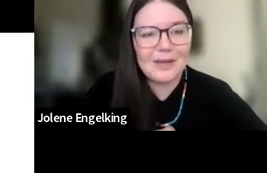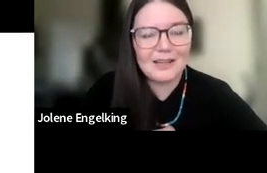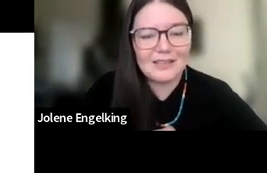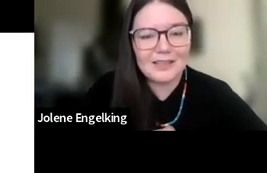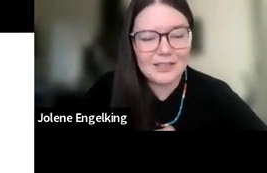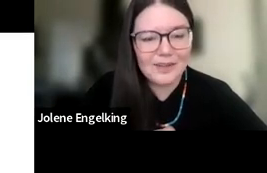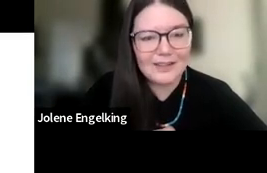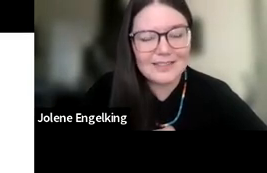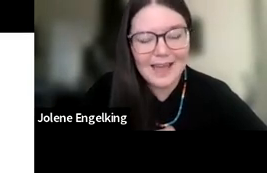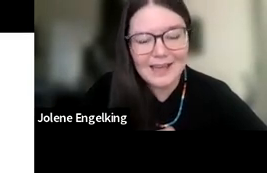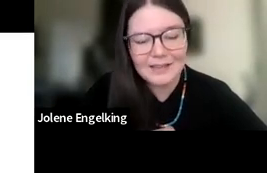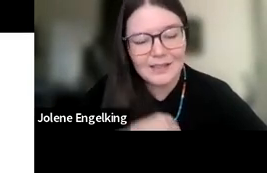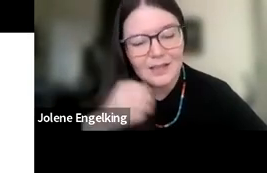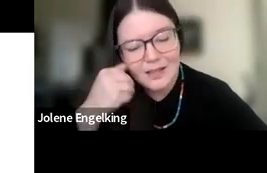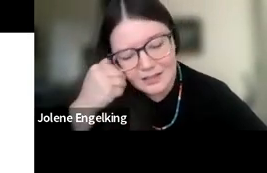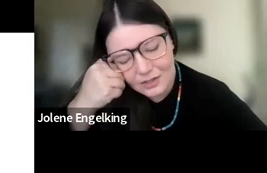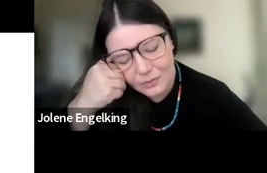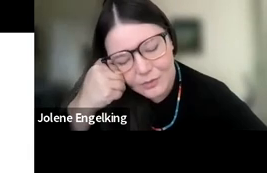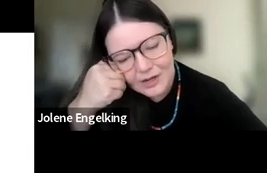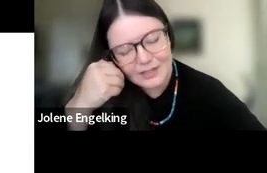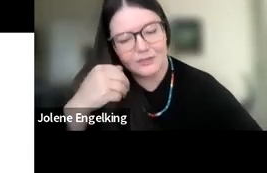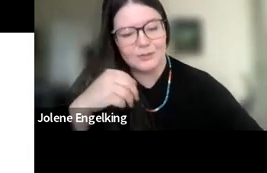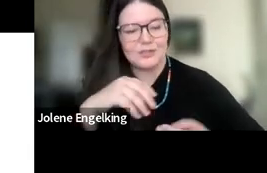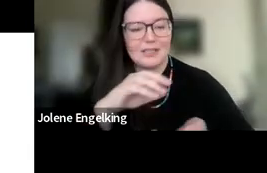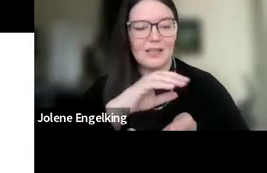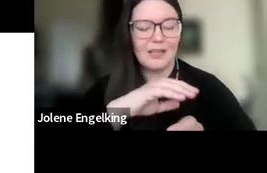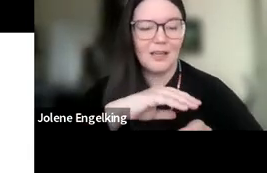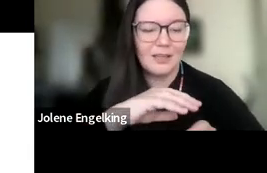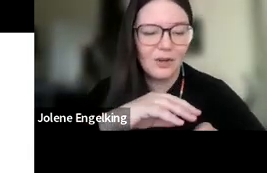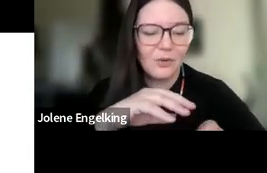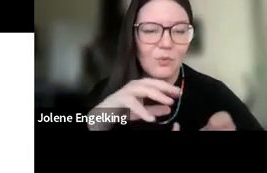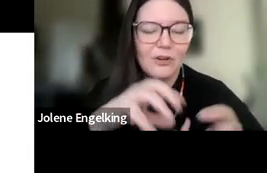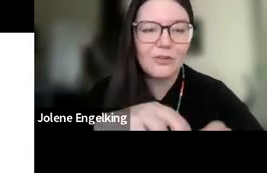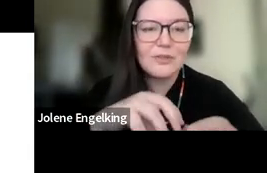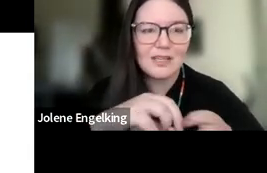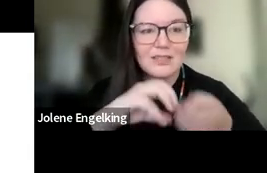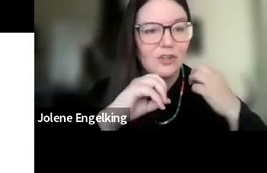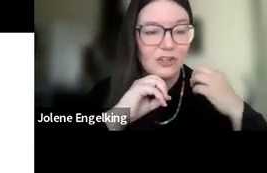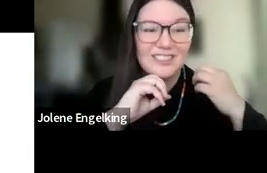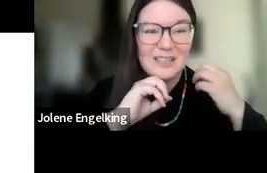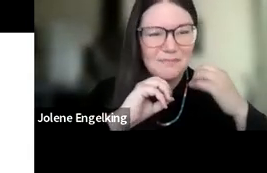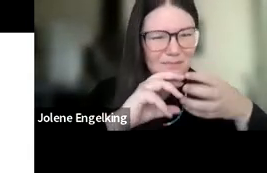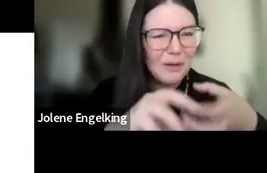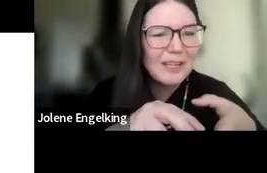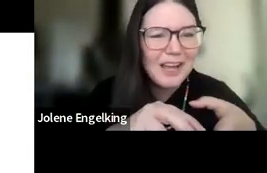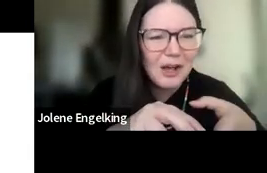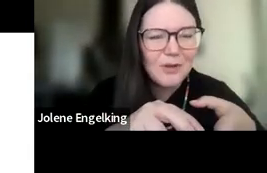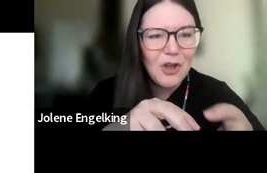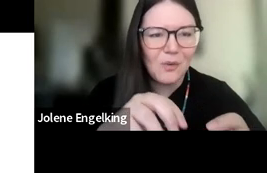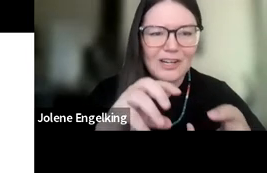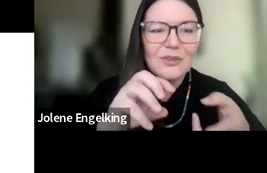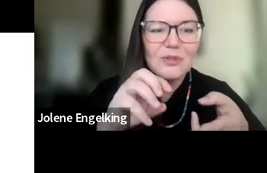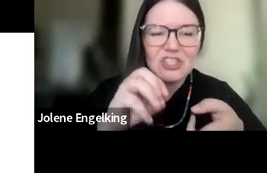great impact that sexual violence has had. And so we're wanting to hear from you today, you know, what are those things that are currently bubbling